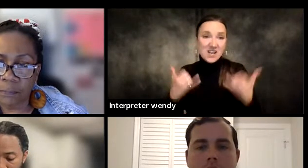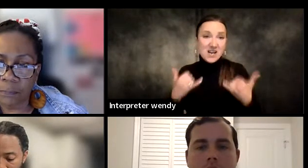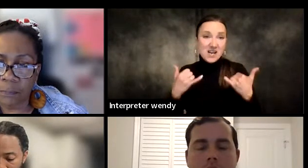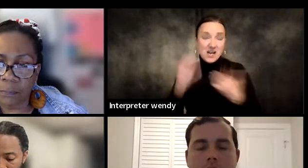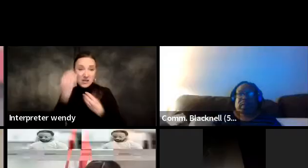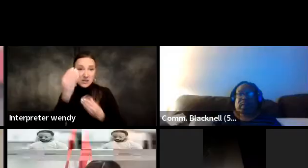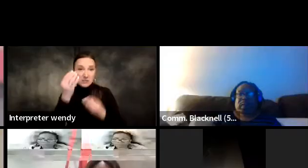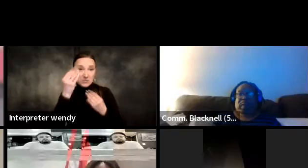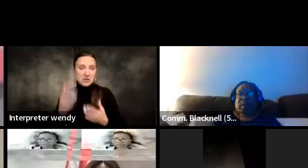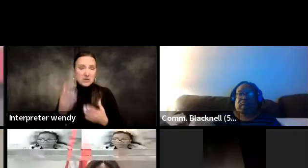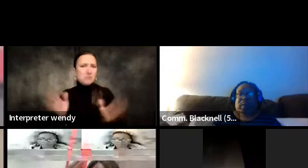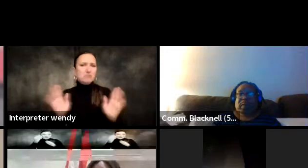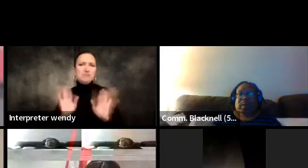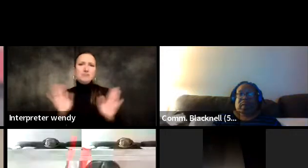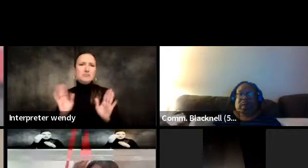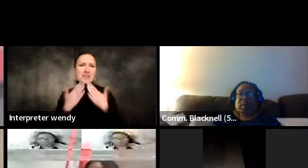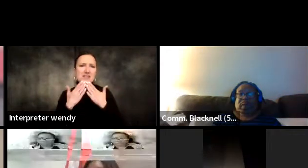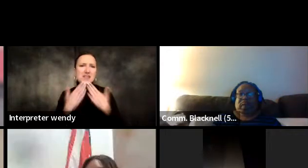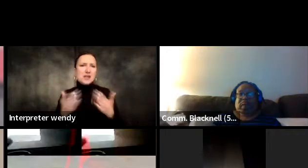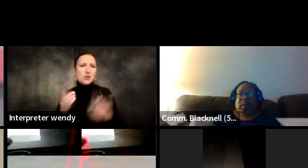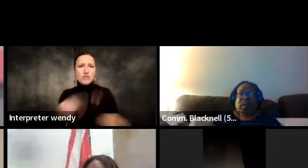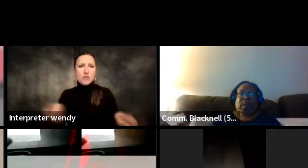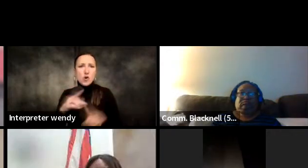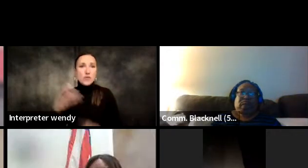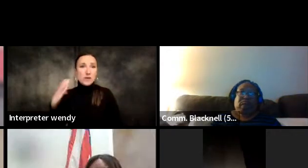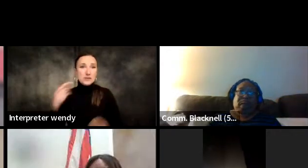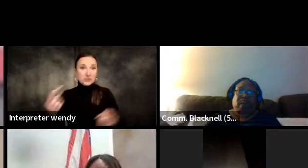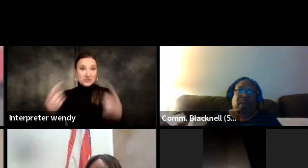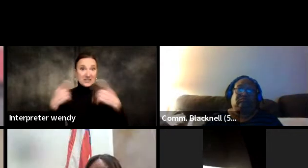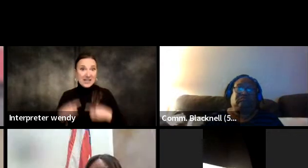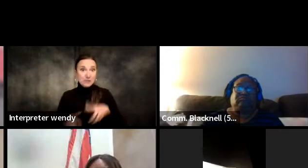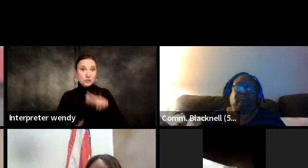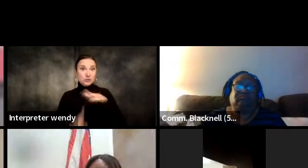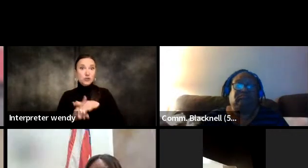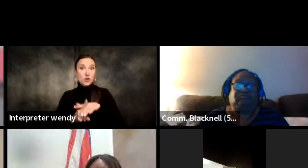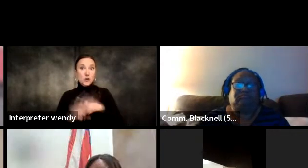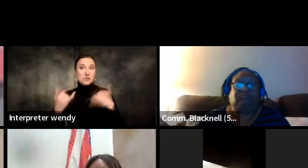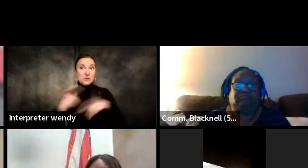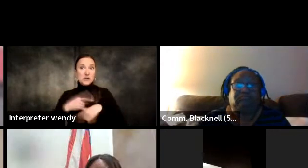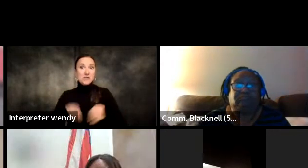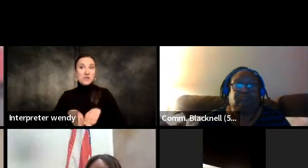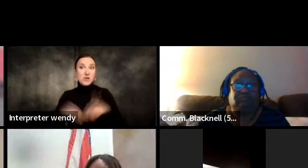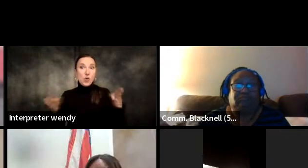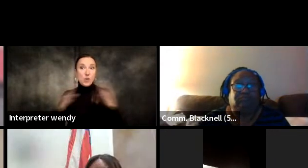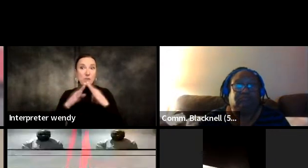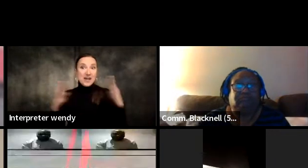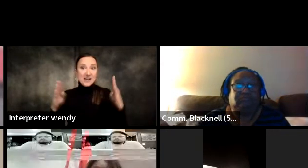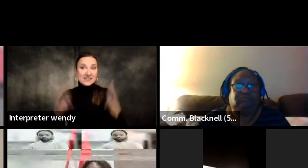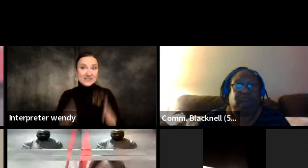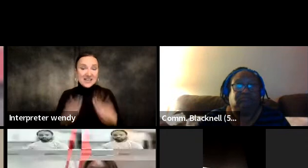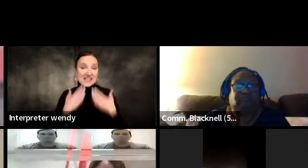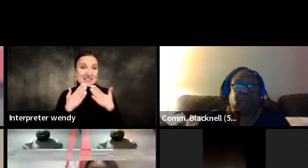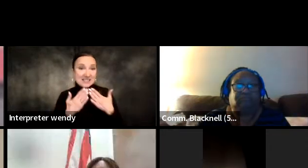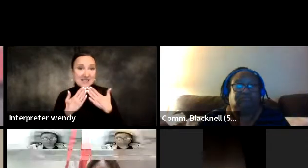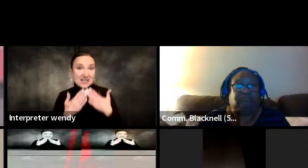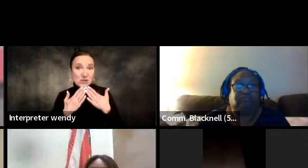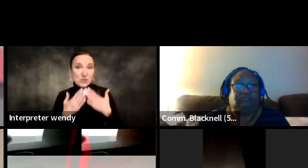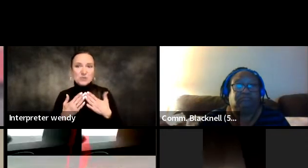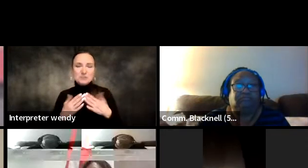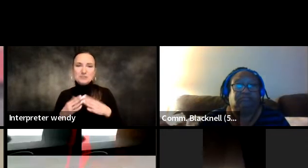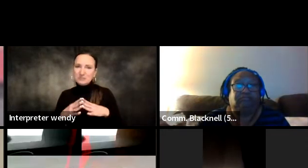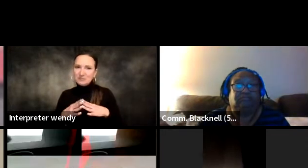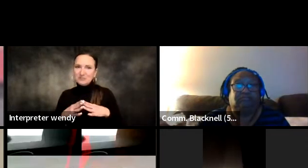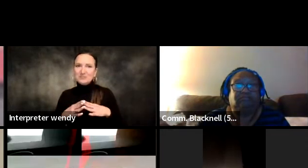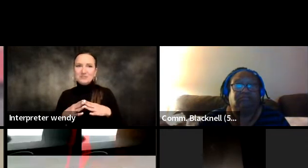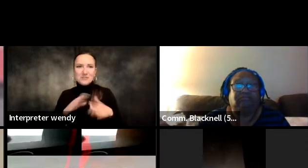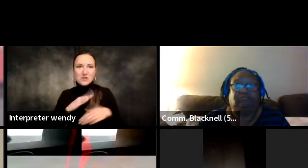just like to say thank you for all my commissioners that came out today, for the open house, and thank you Thank guys for you. no problem, and thank you guys